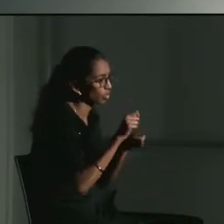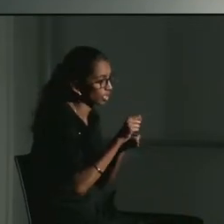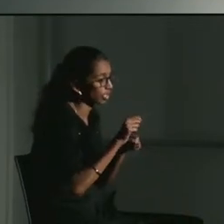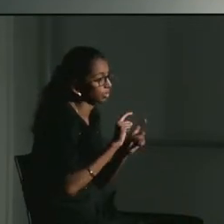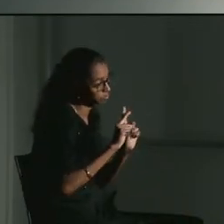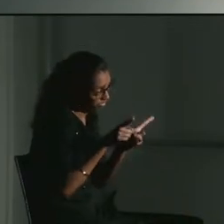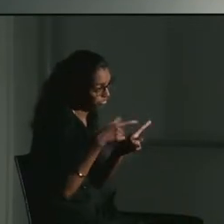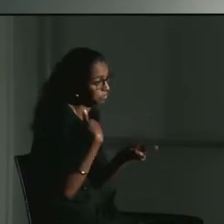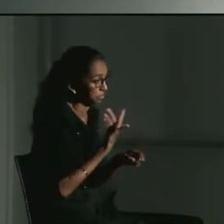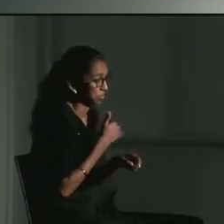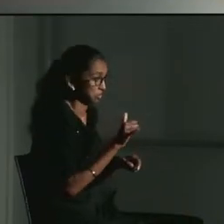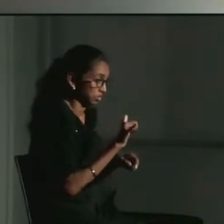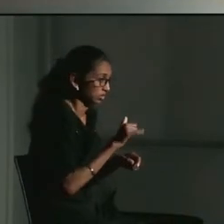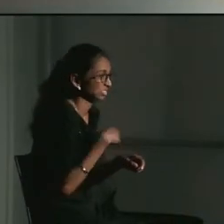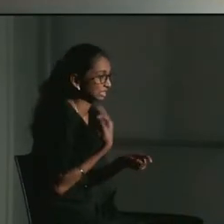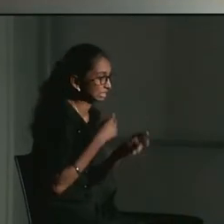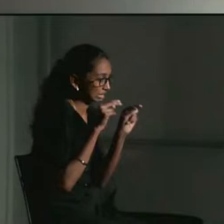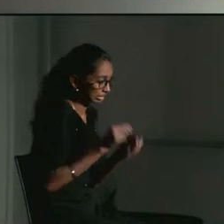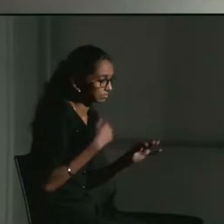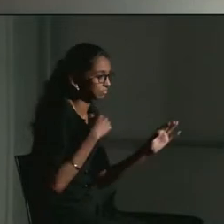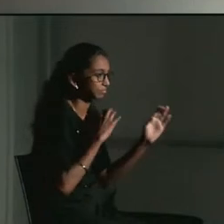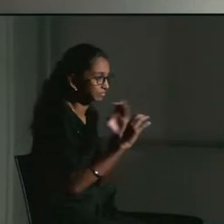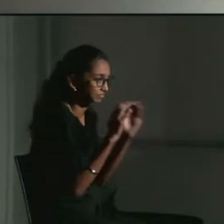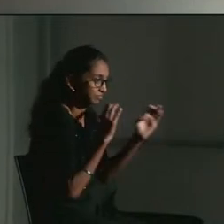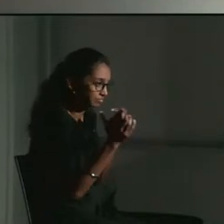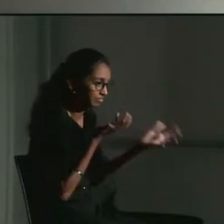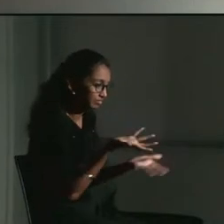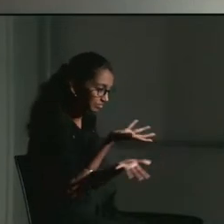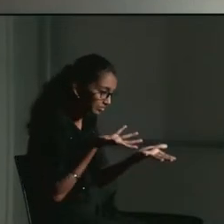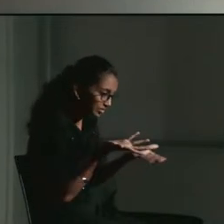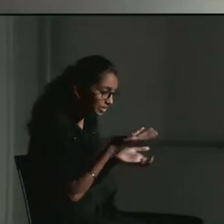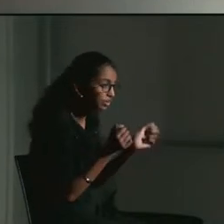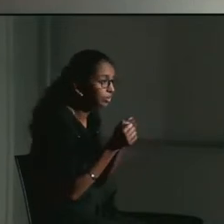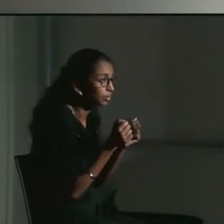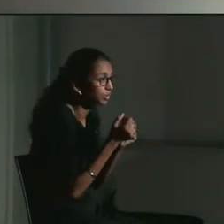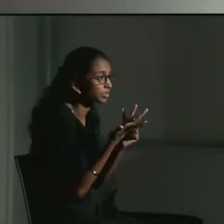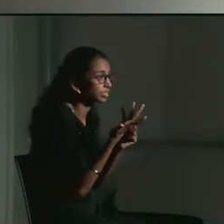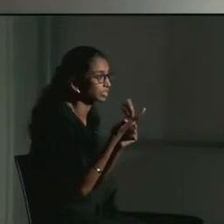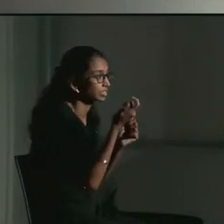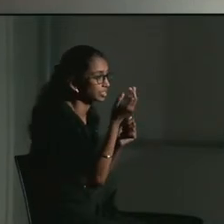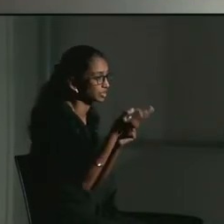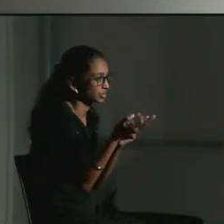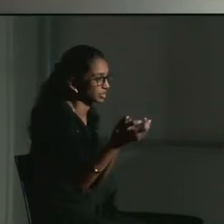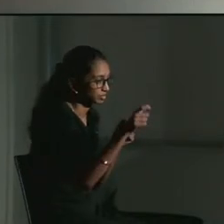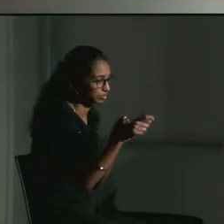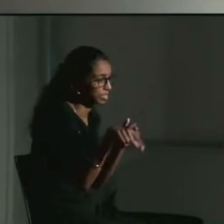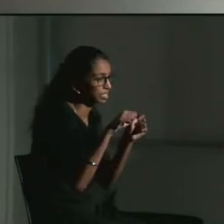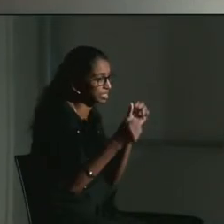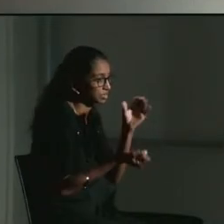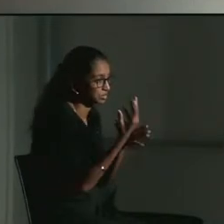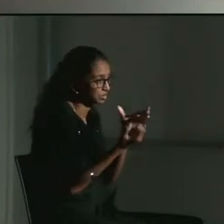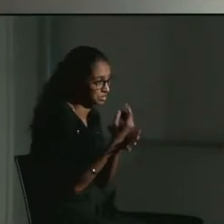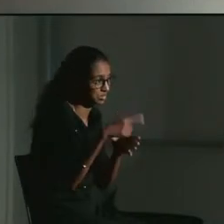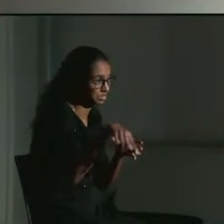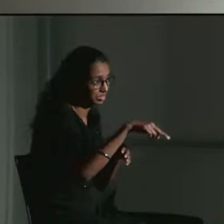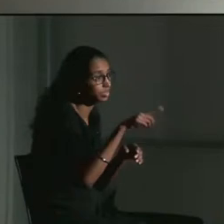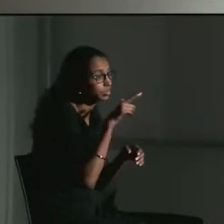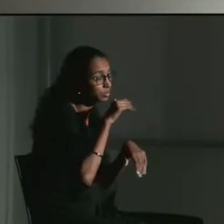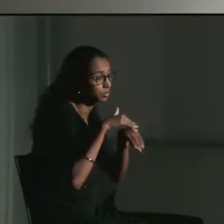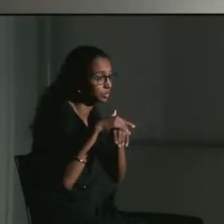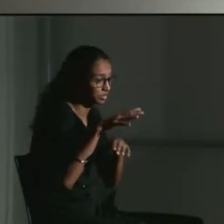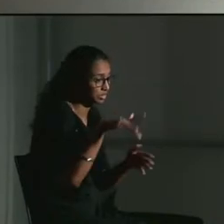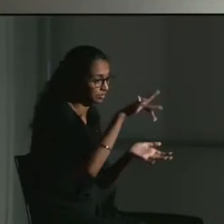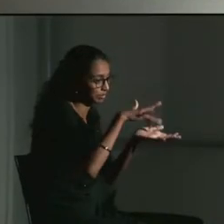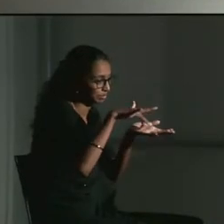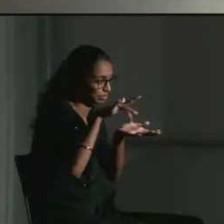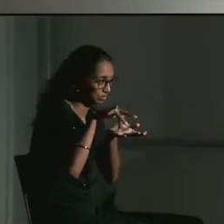We also had to kind of interact soon with resident welfare associations, which are present in all areas in